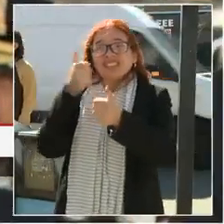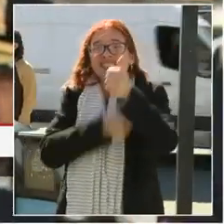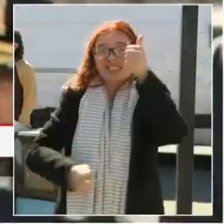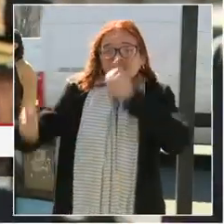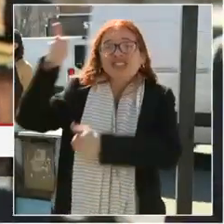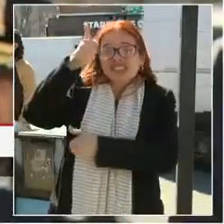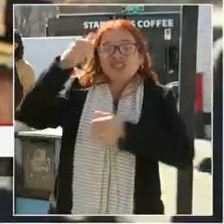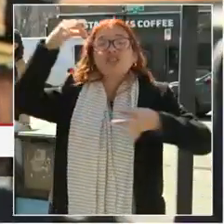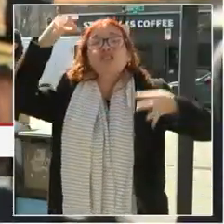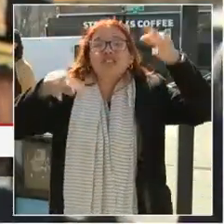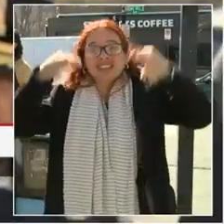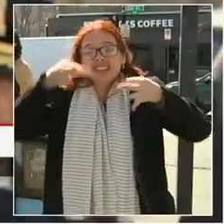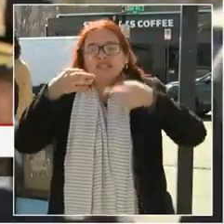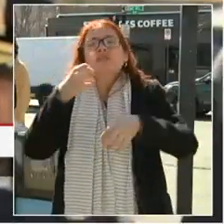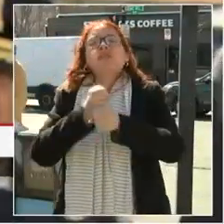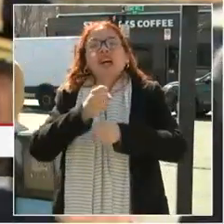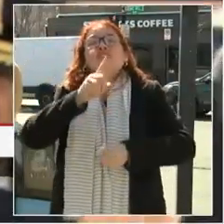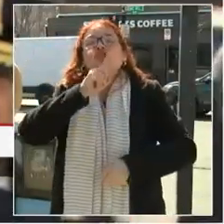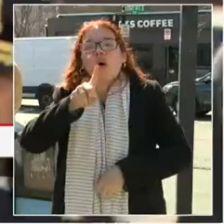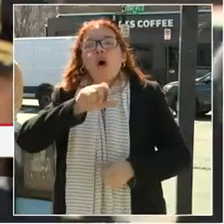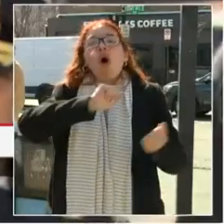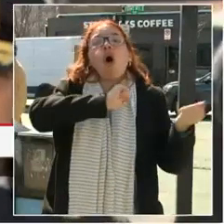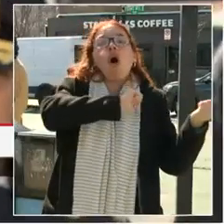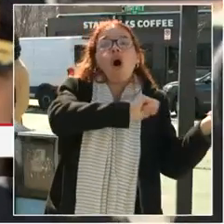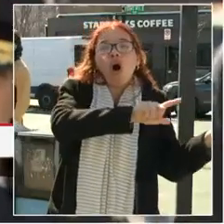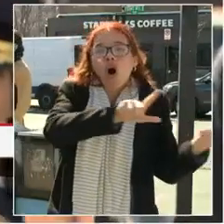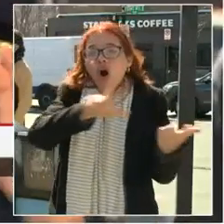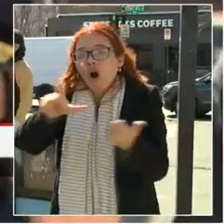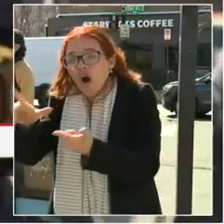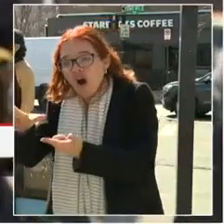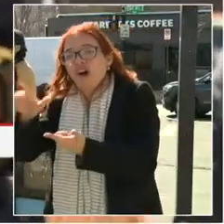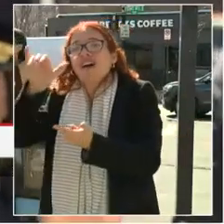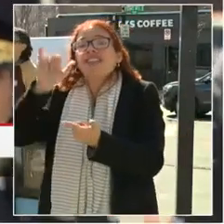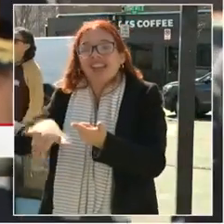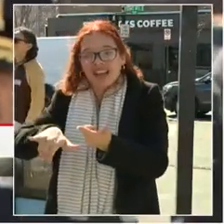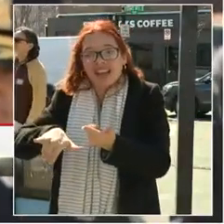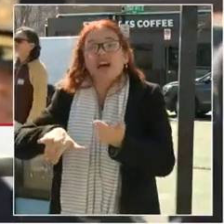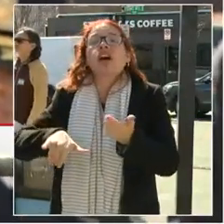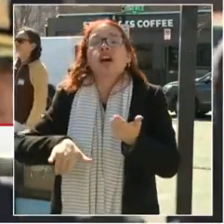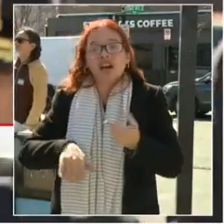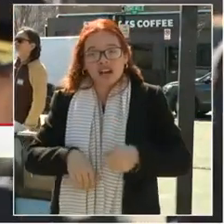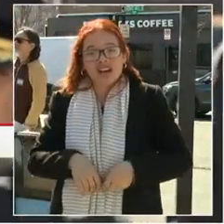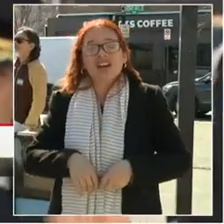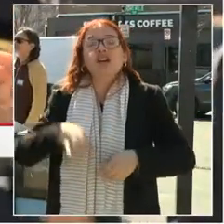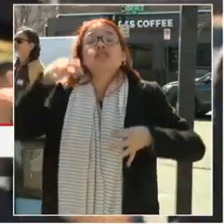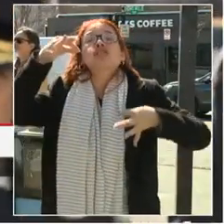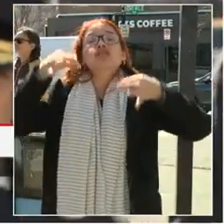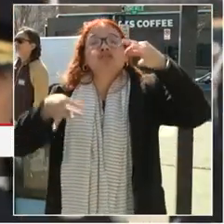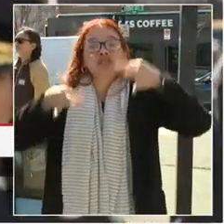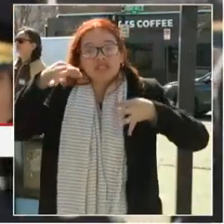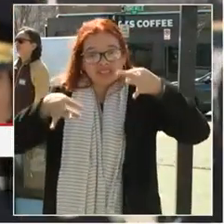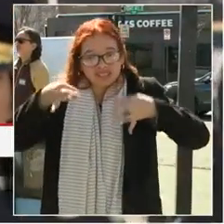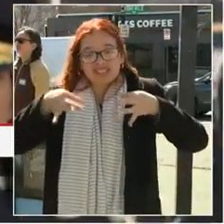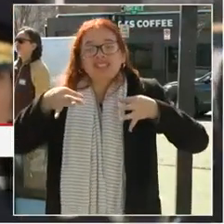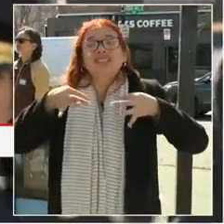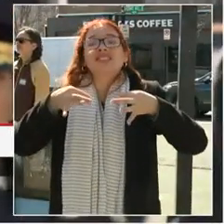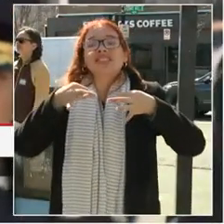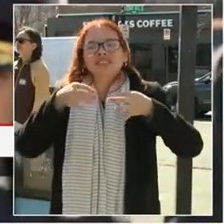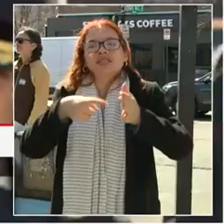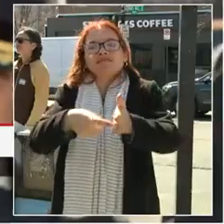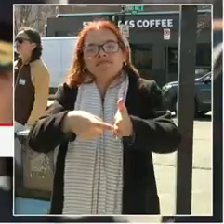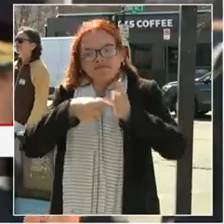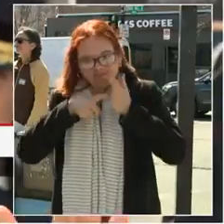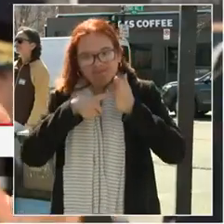all misdemeanor trials jury demandable, already at a time where we have too few judges and too few